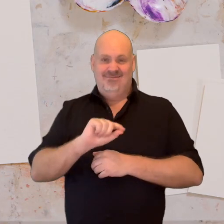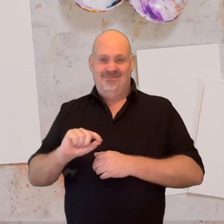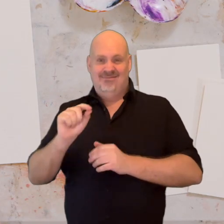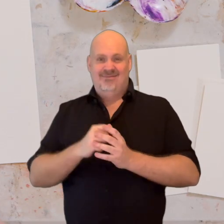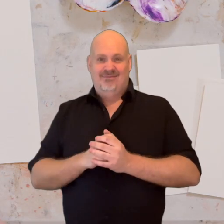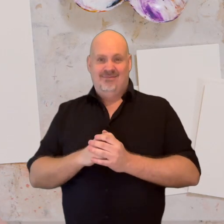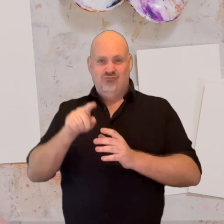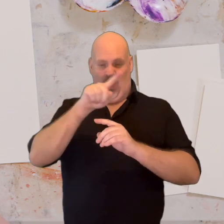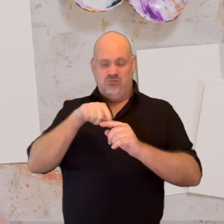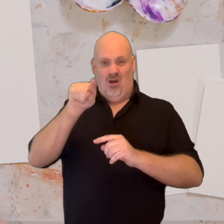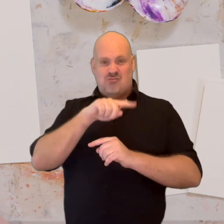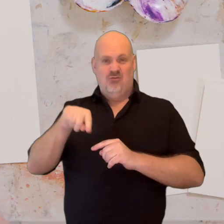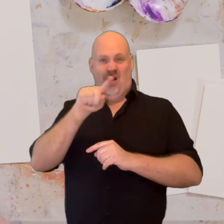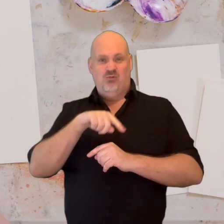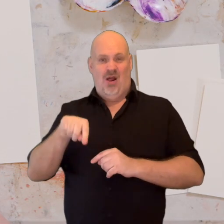around.